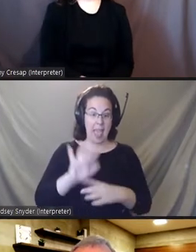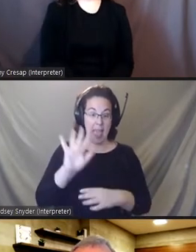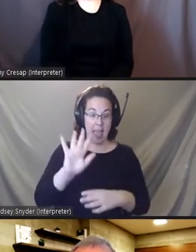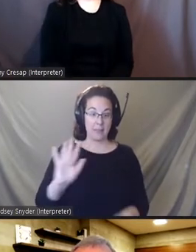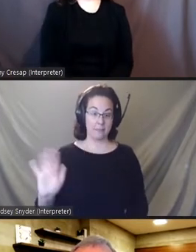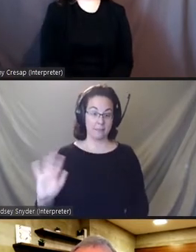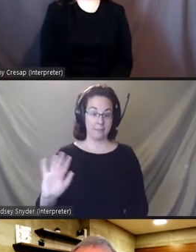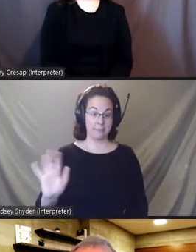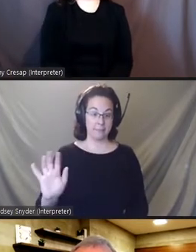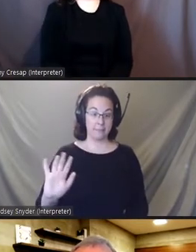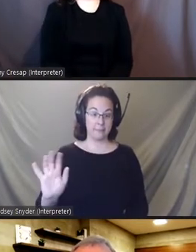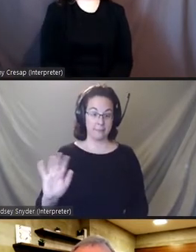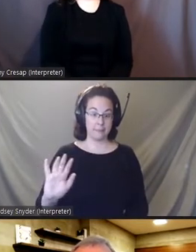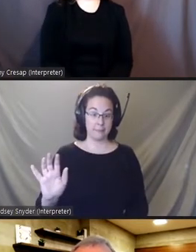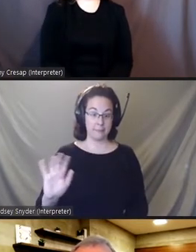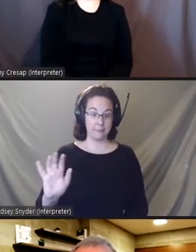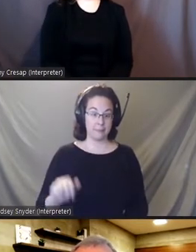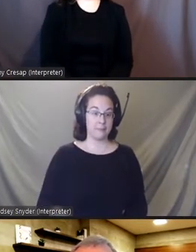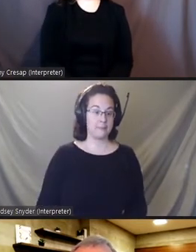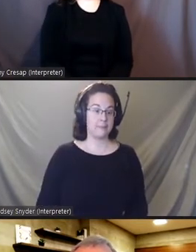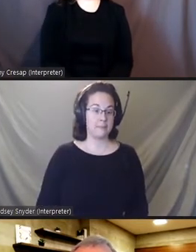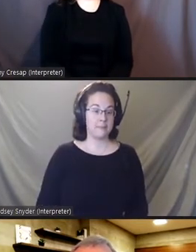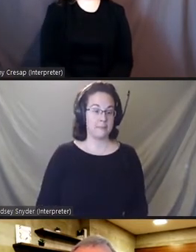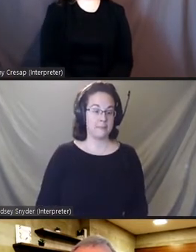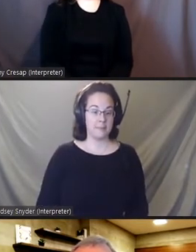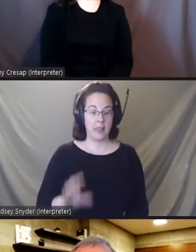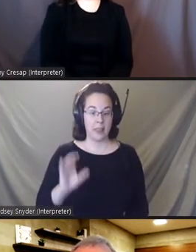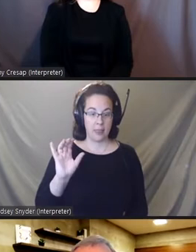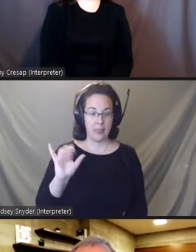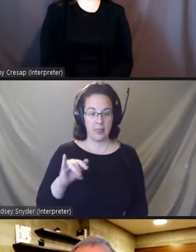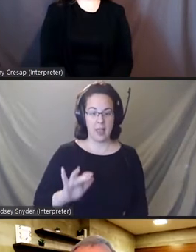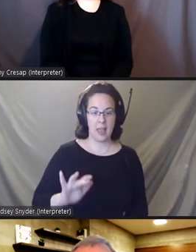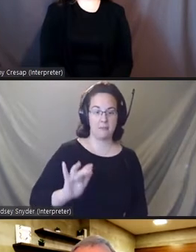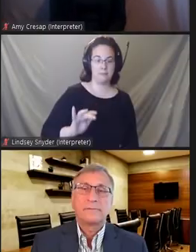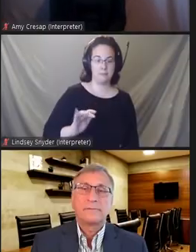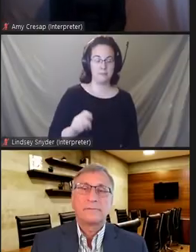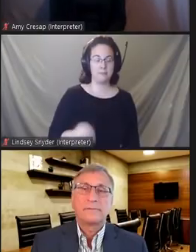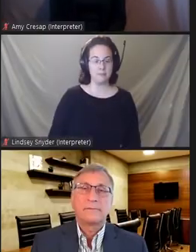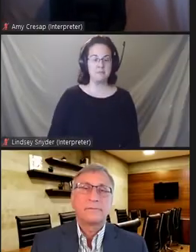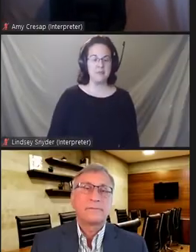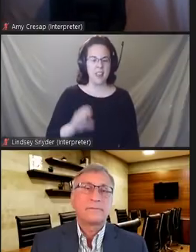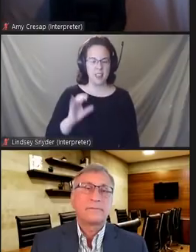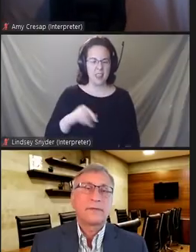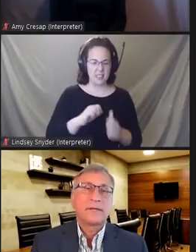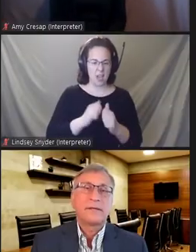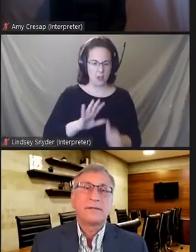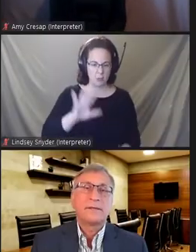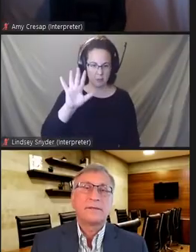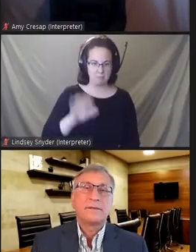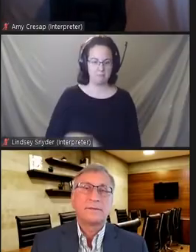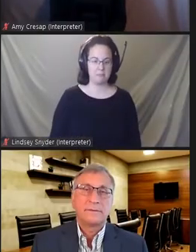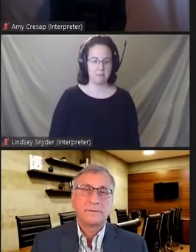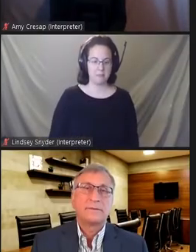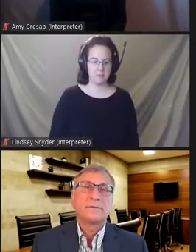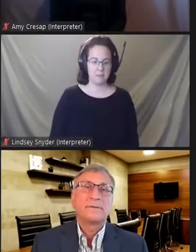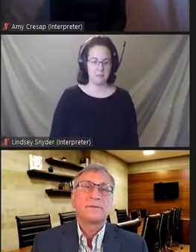side of the pop-up menu. So that's where you can find the hand raising function.